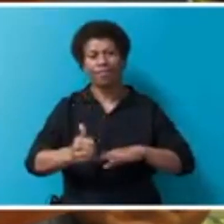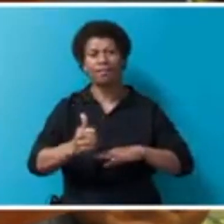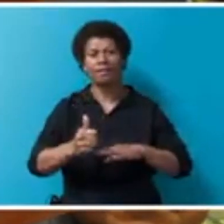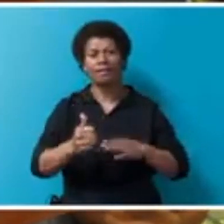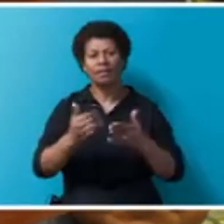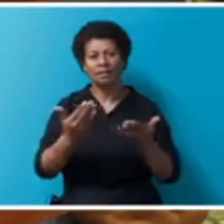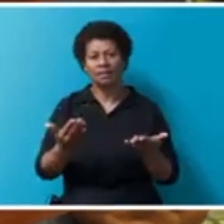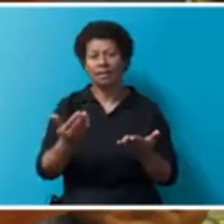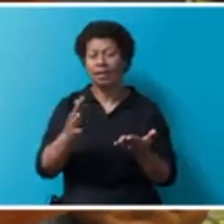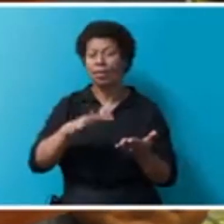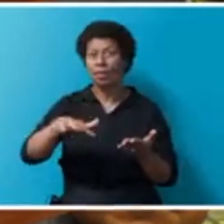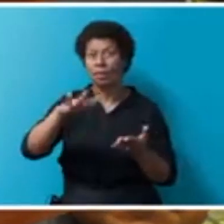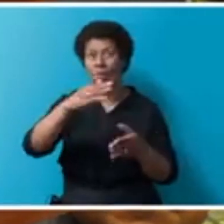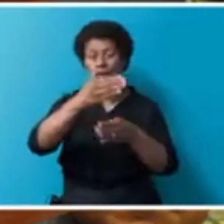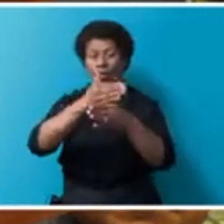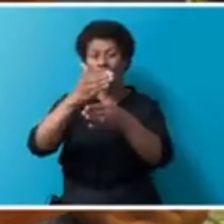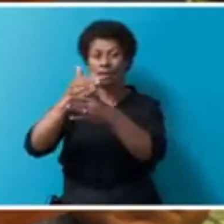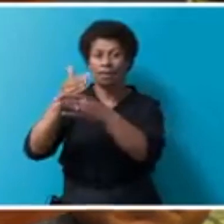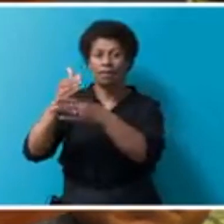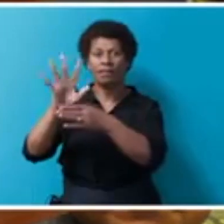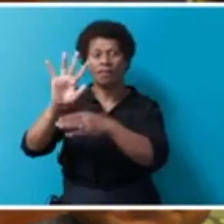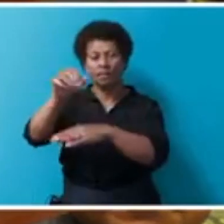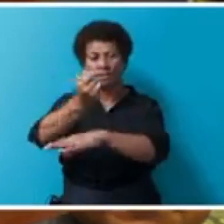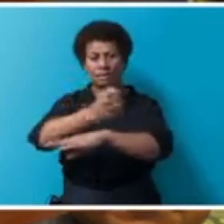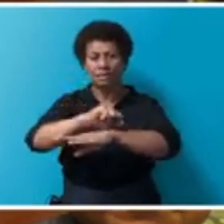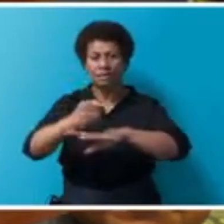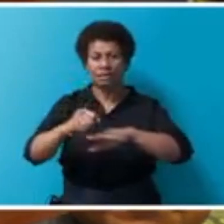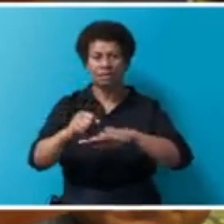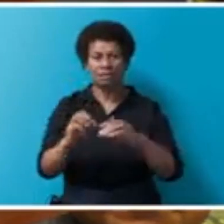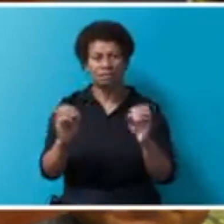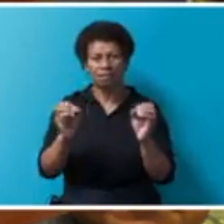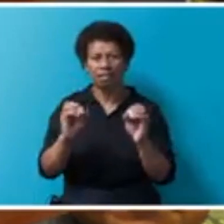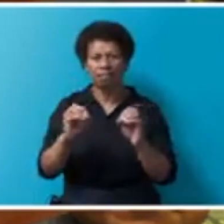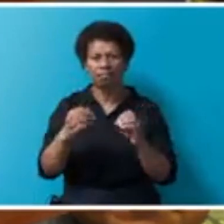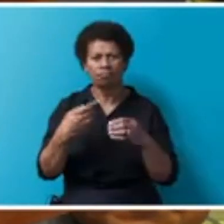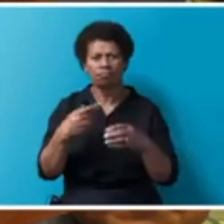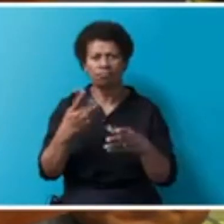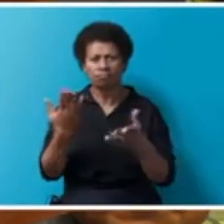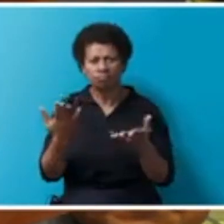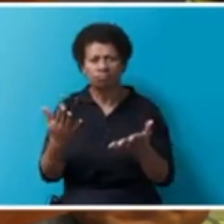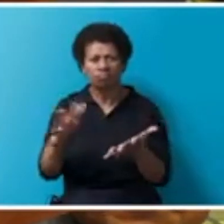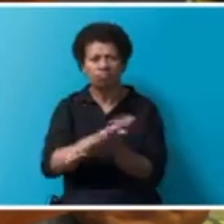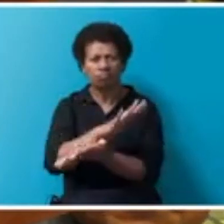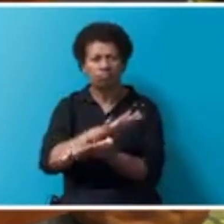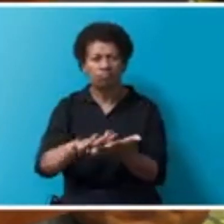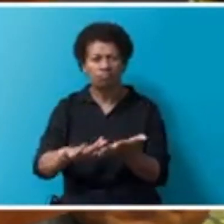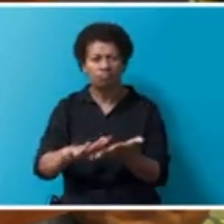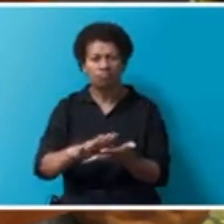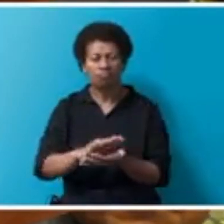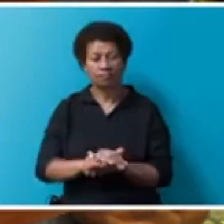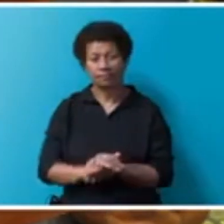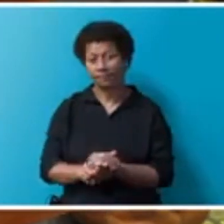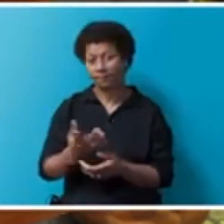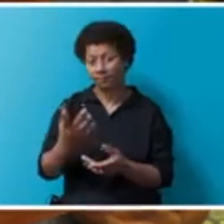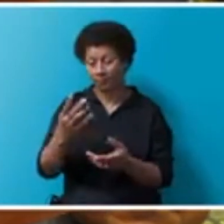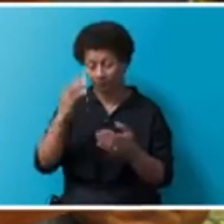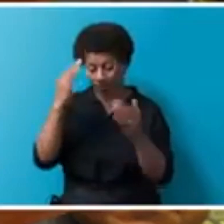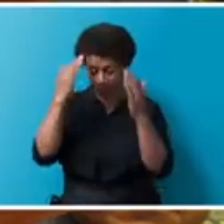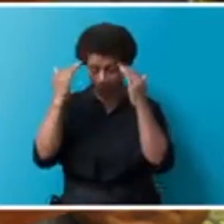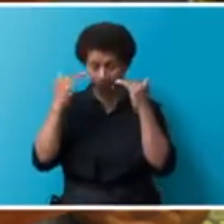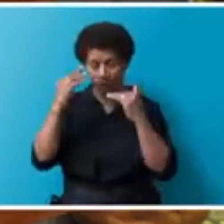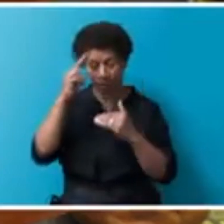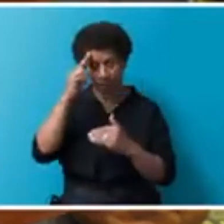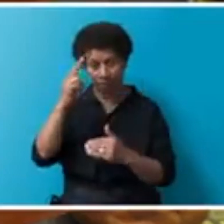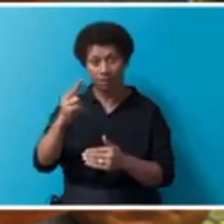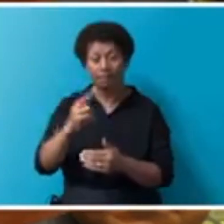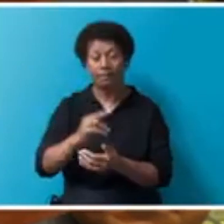welfare of our workers while they are abroad is not compromised. Mr. Speaker, sir, the coalition government